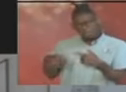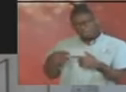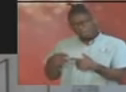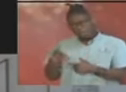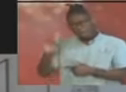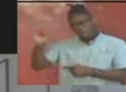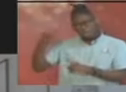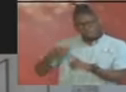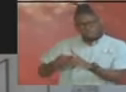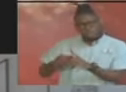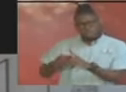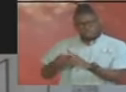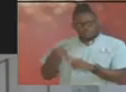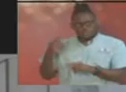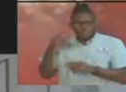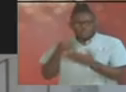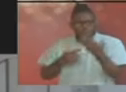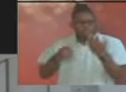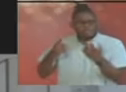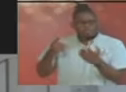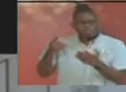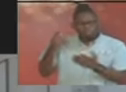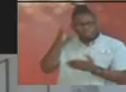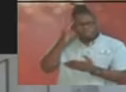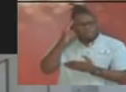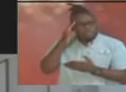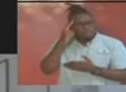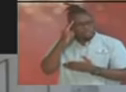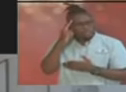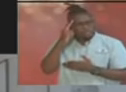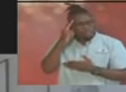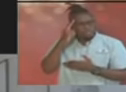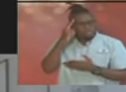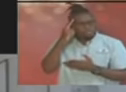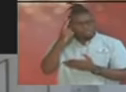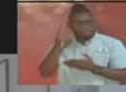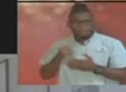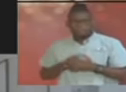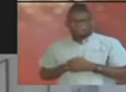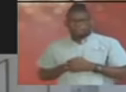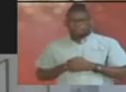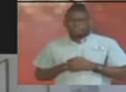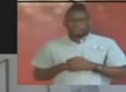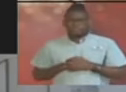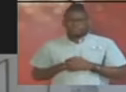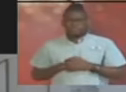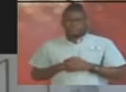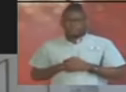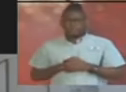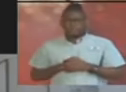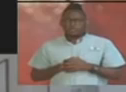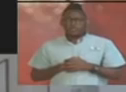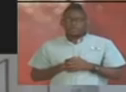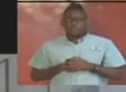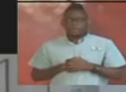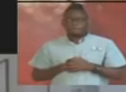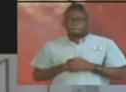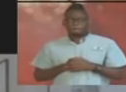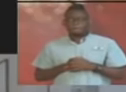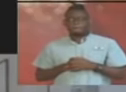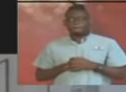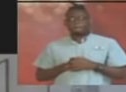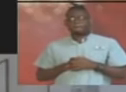wondering what we've seen, if we've seen any trends that could signal maybe that we'll start introducing